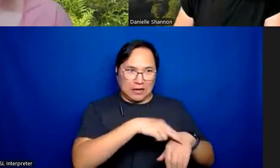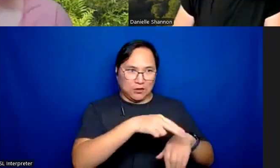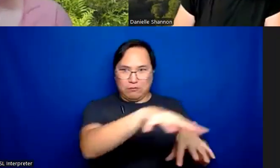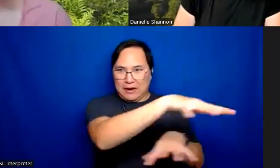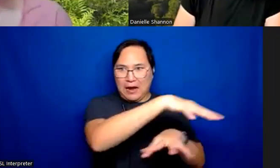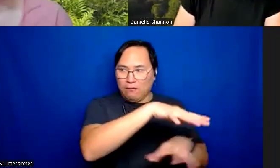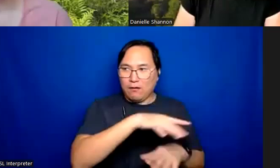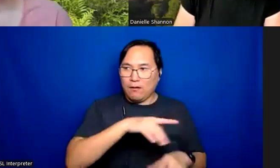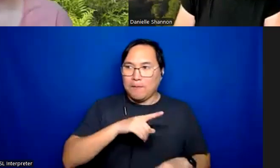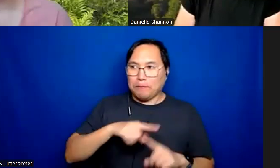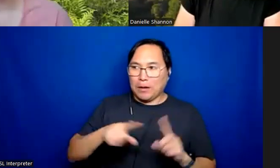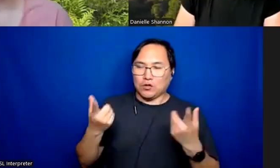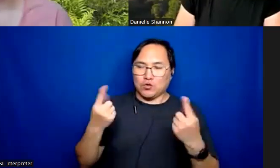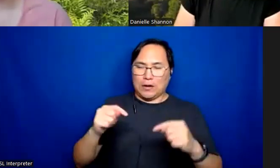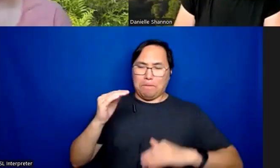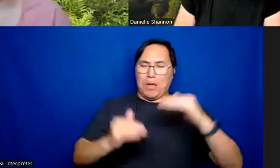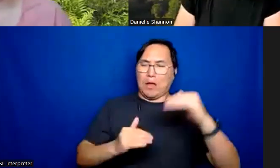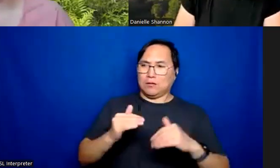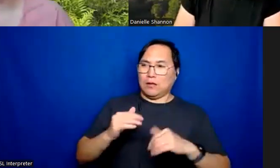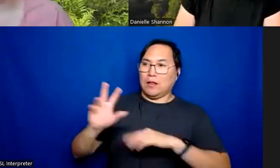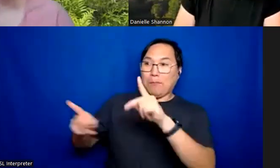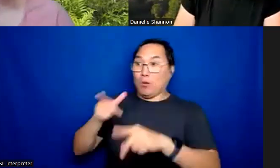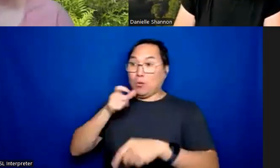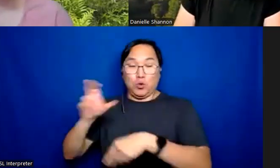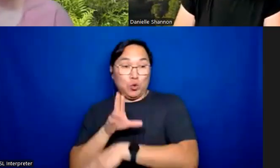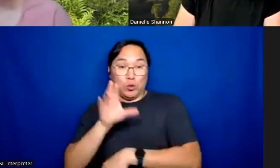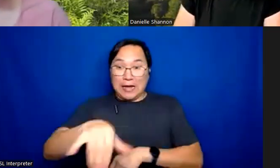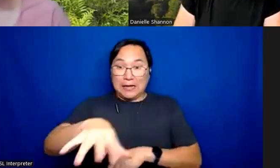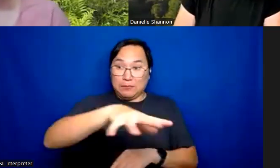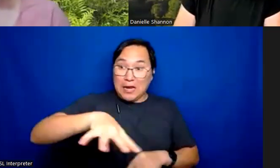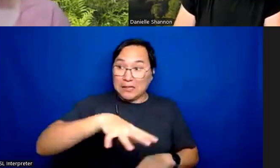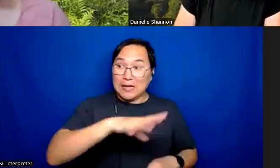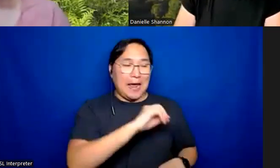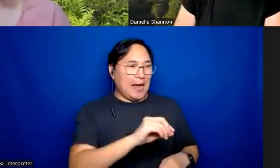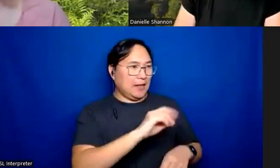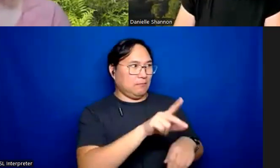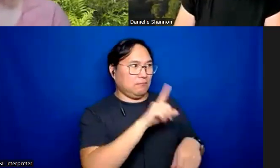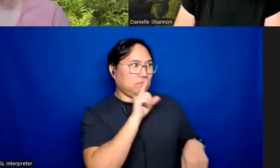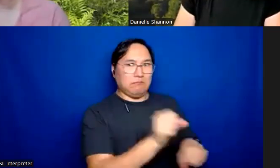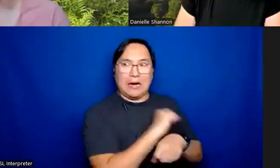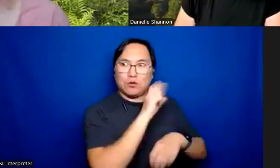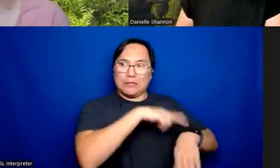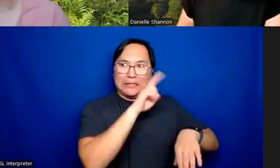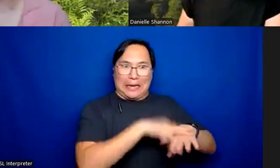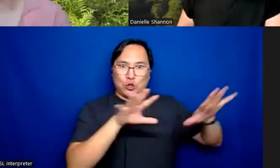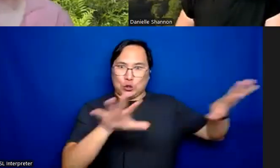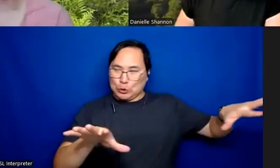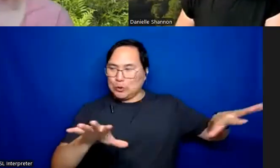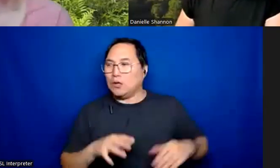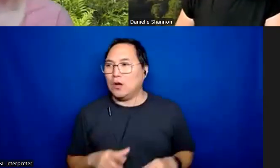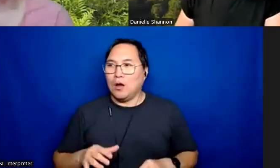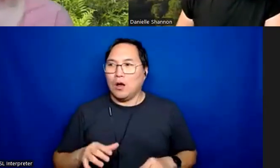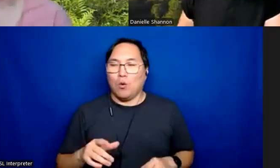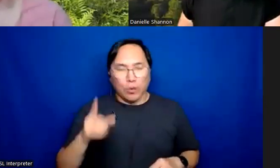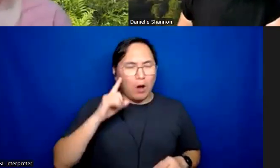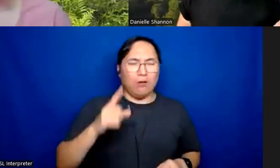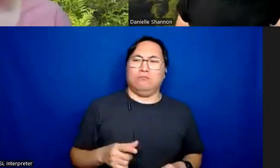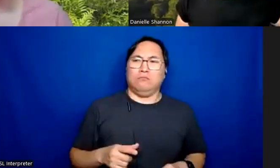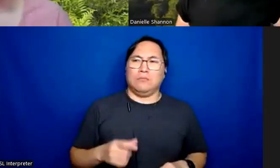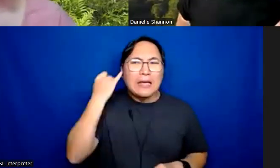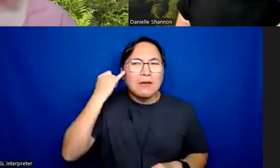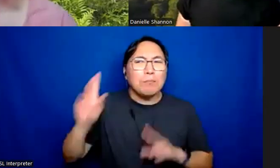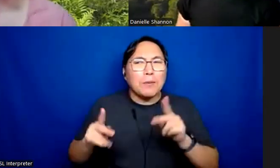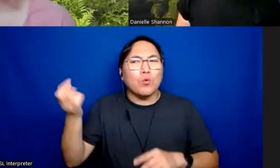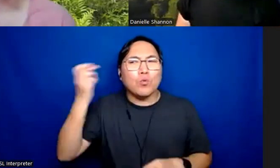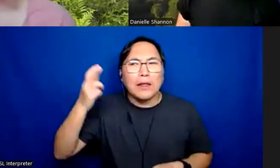space. And I think it would be great if people thought to themselves, like, is